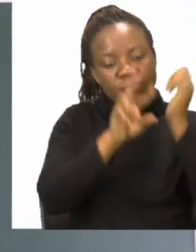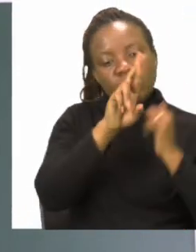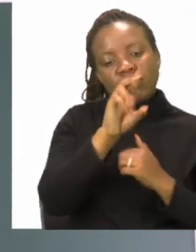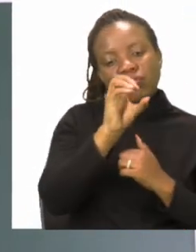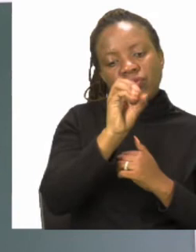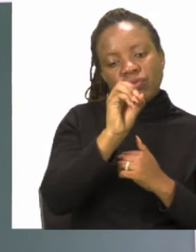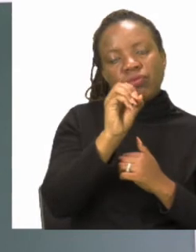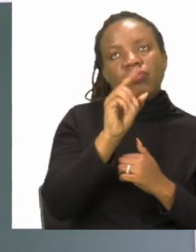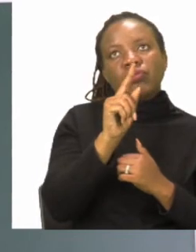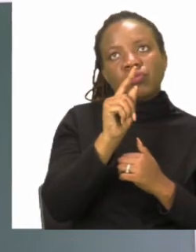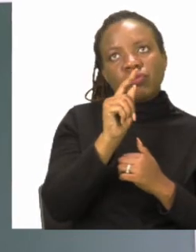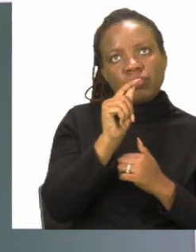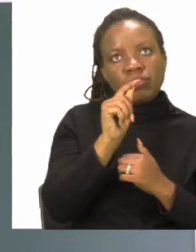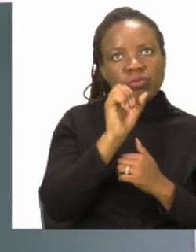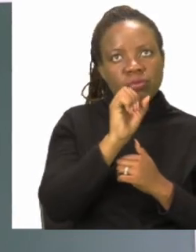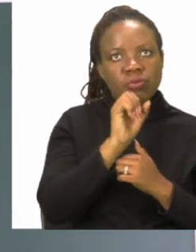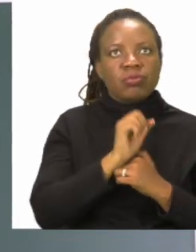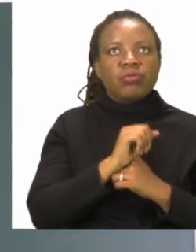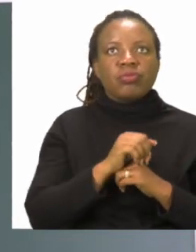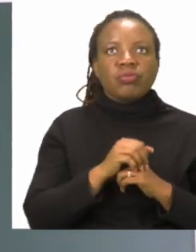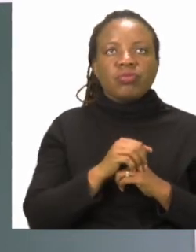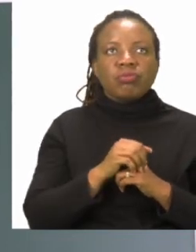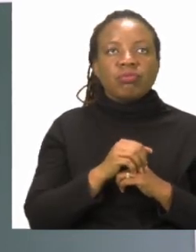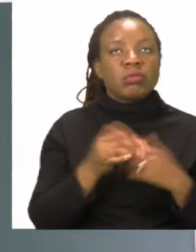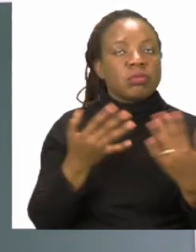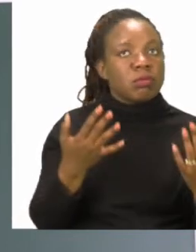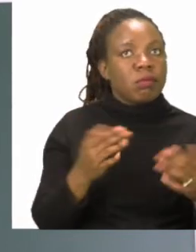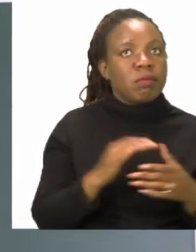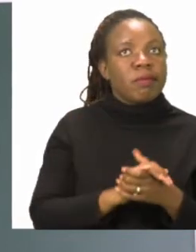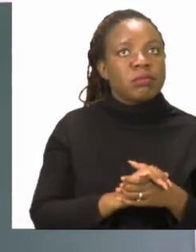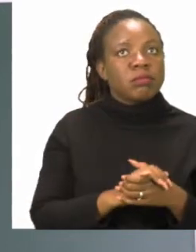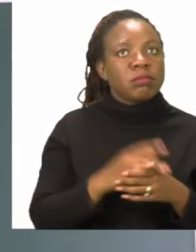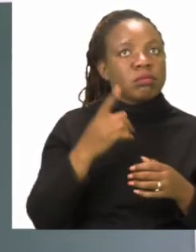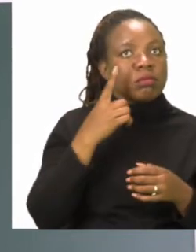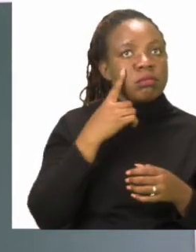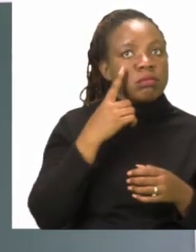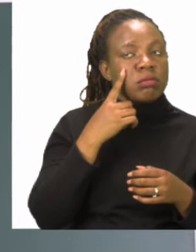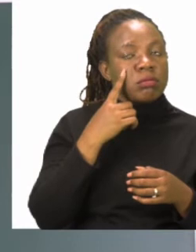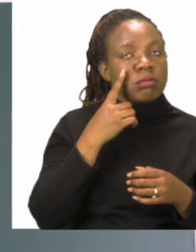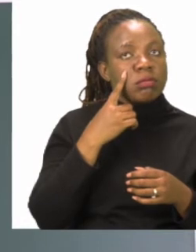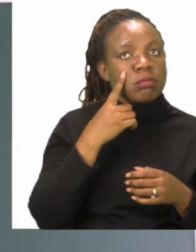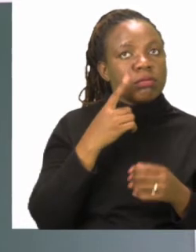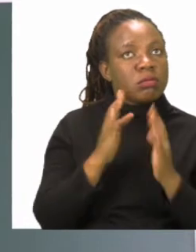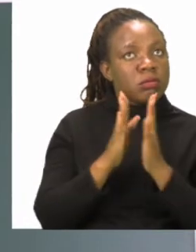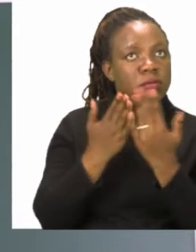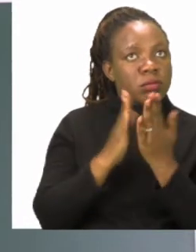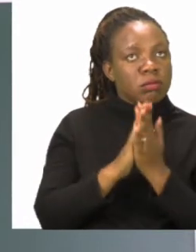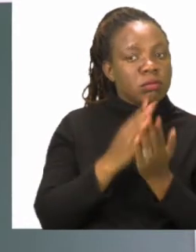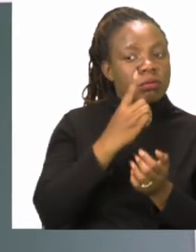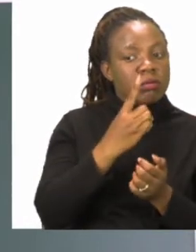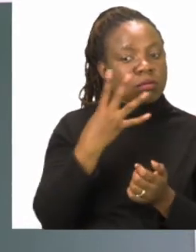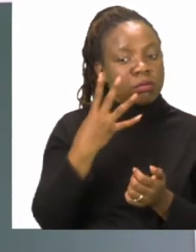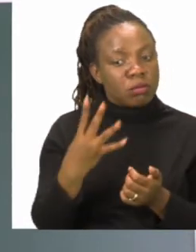Okay, so now you can go back and look at which part is the root of